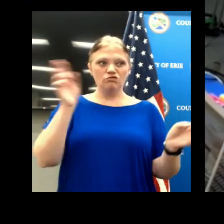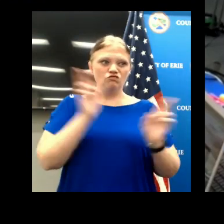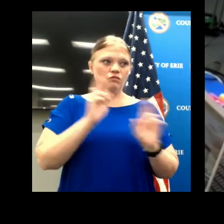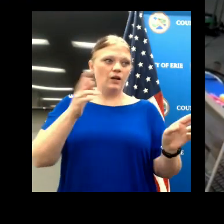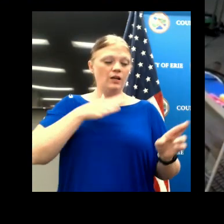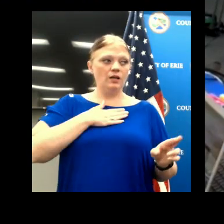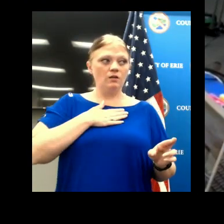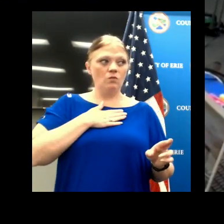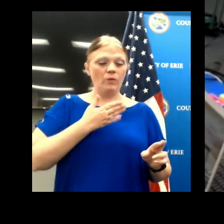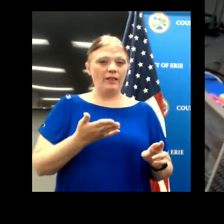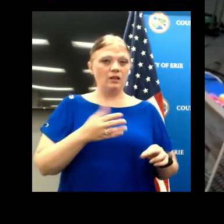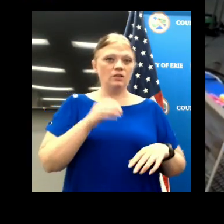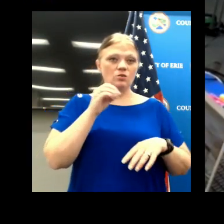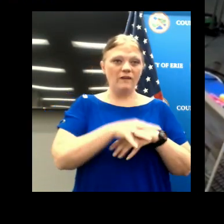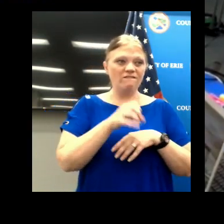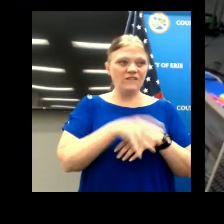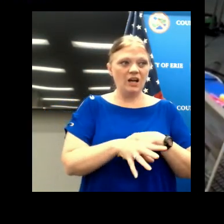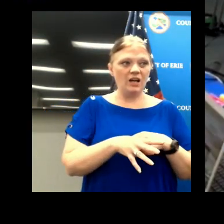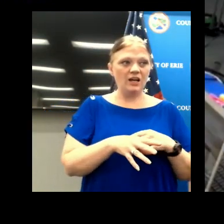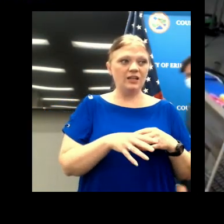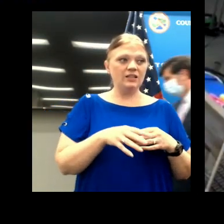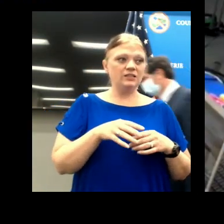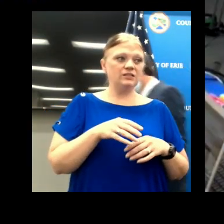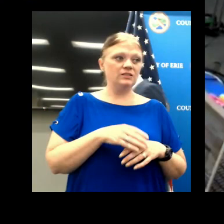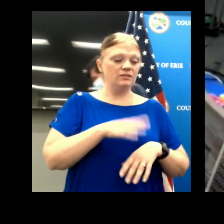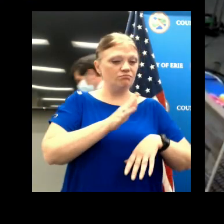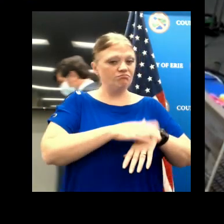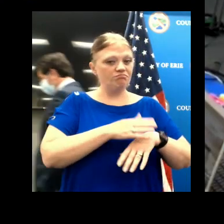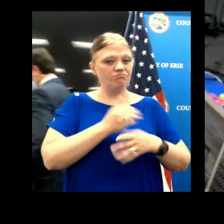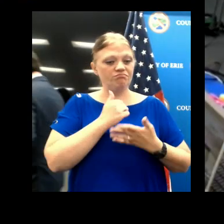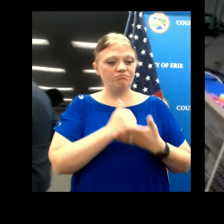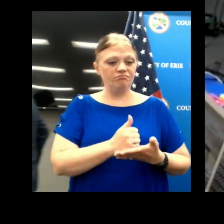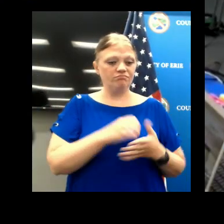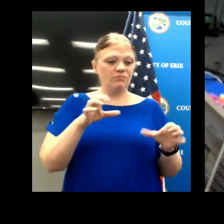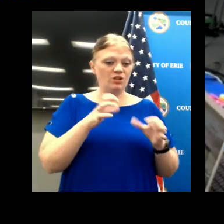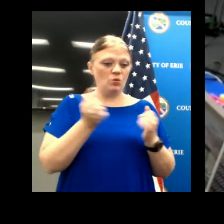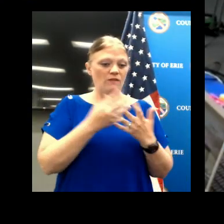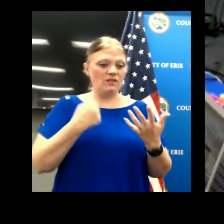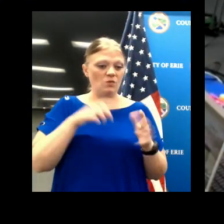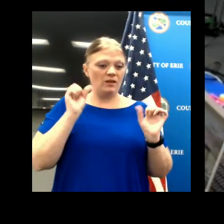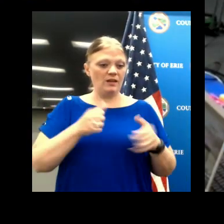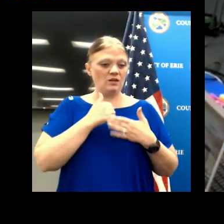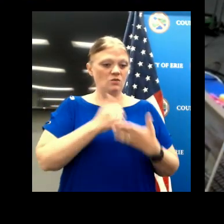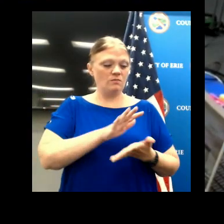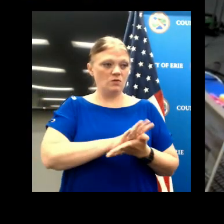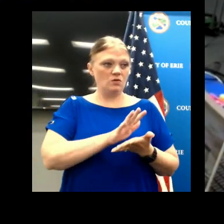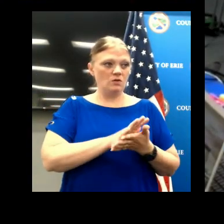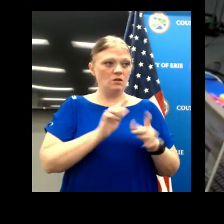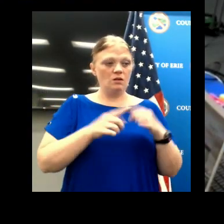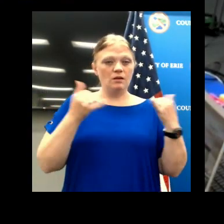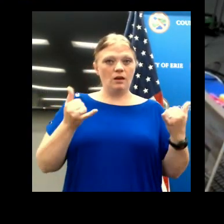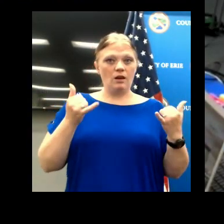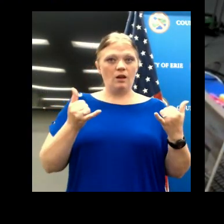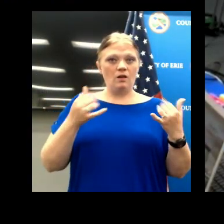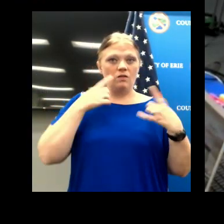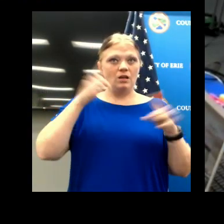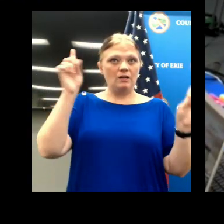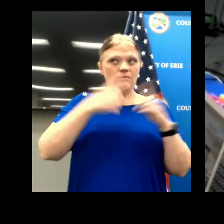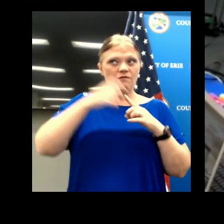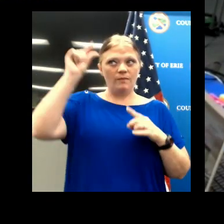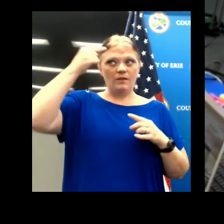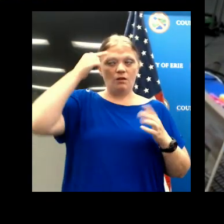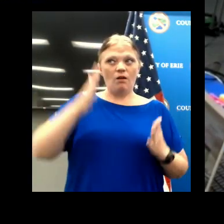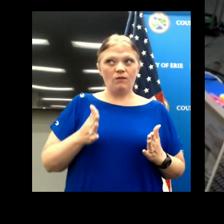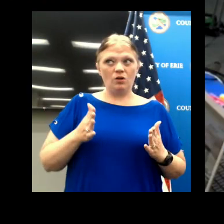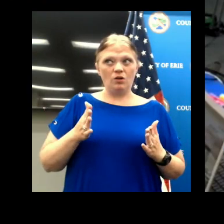willing to advise and counsel and do all we can to help the schools. But now with this announcement from the governor that